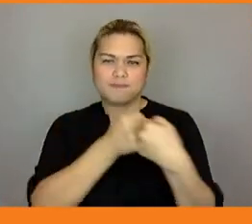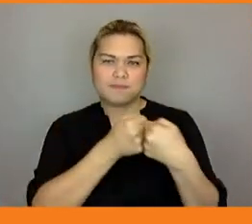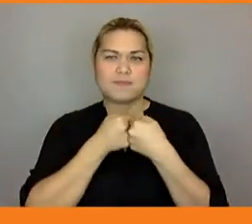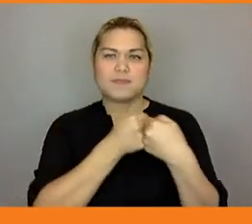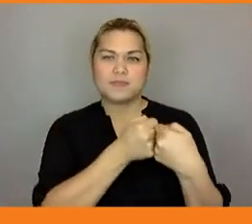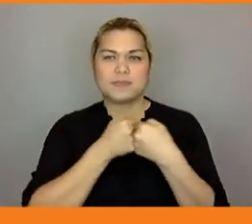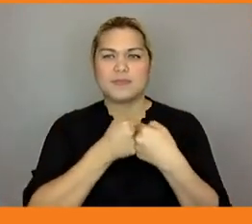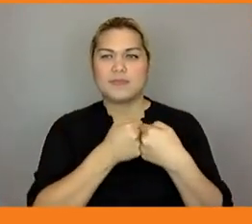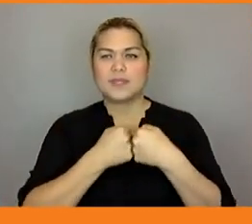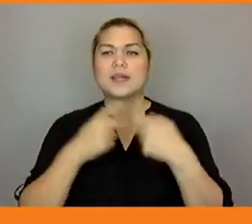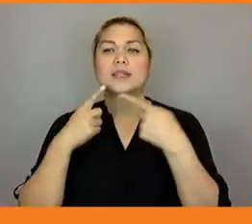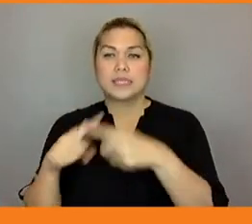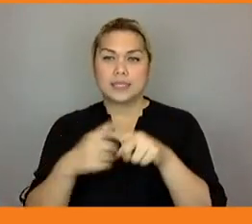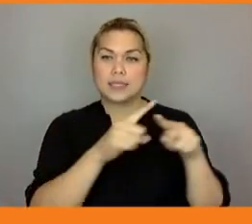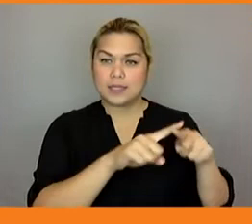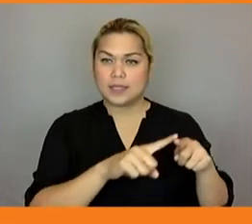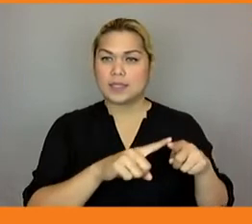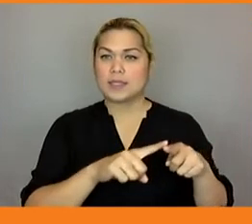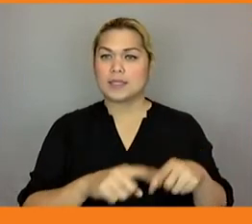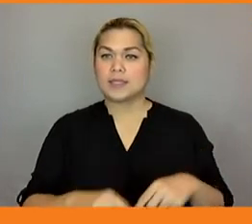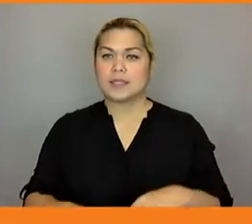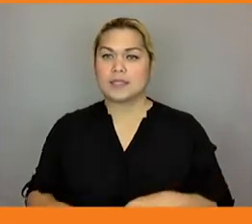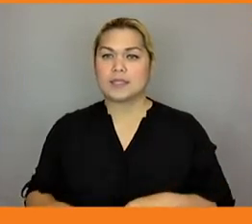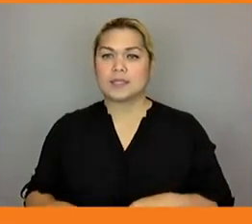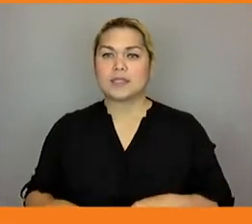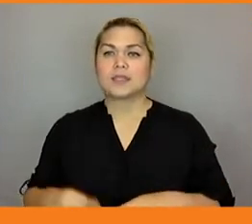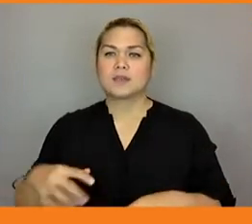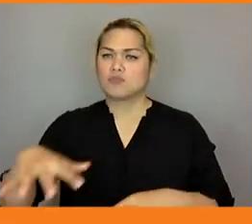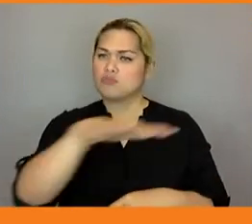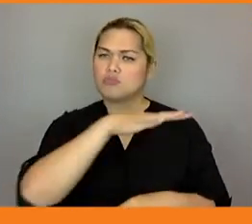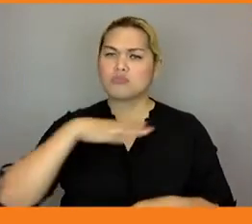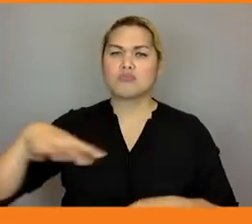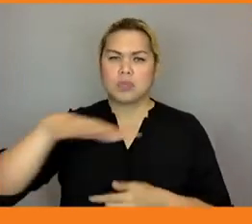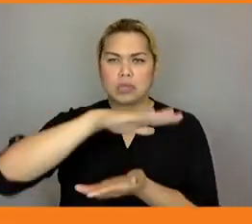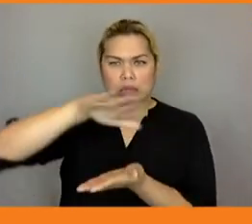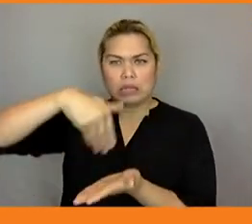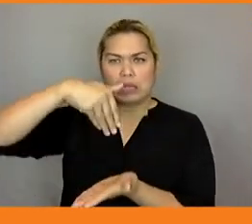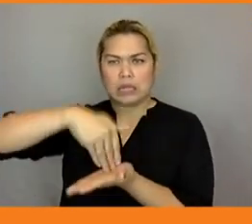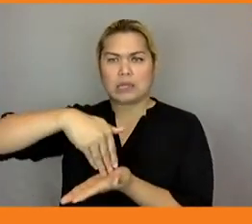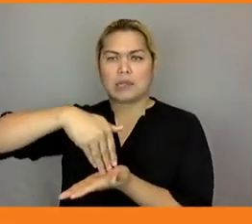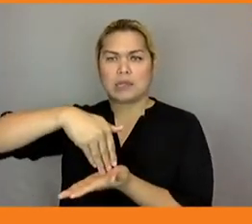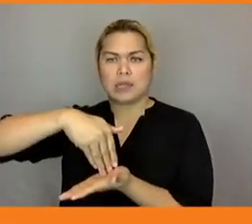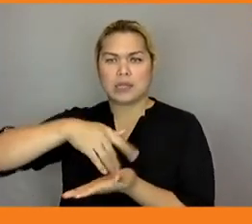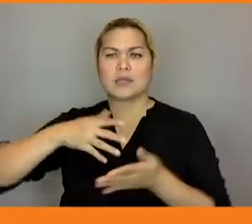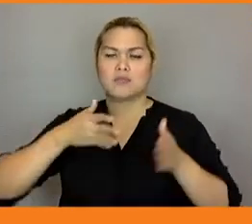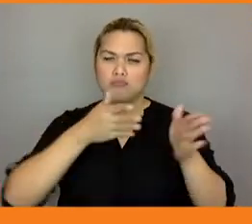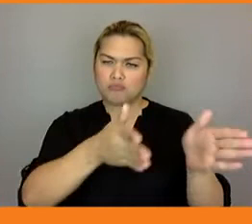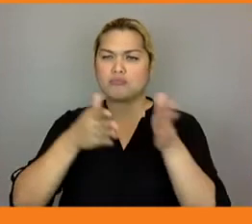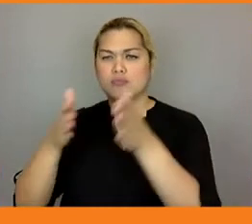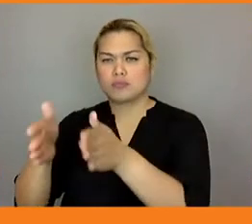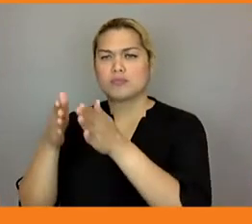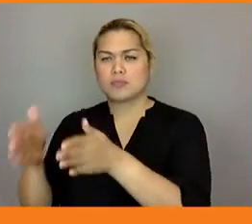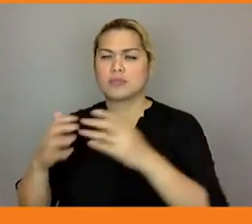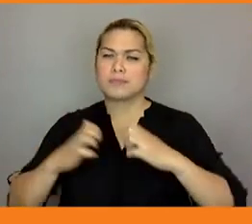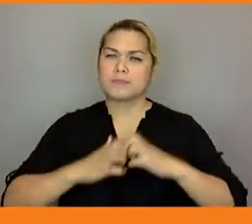in particular, should be at the center of our path for recovery. As you know, prevailing persistent decent work deficit in